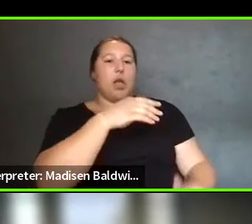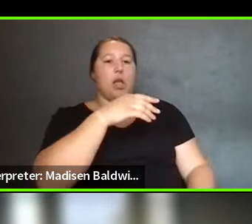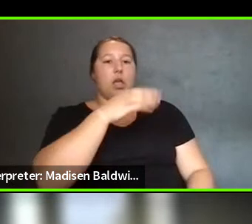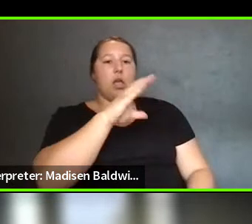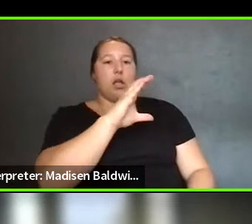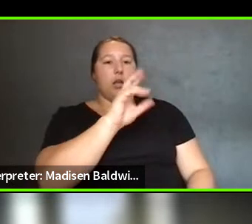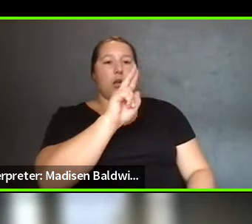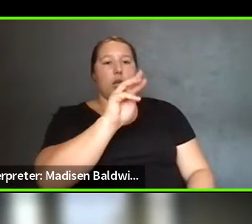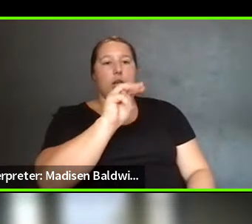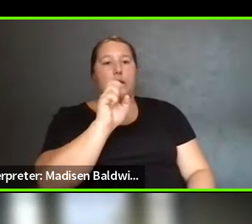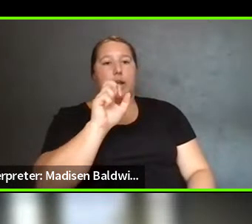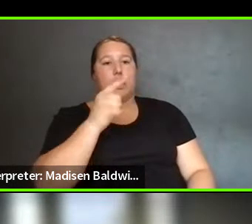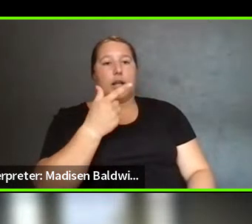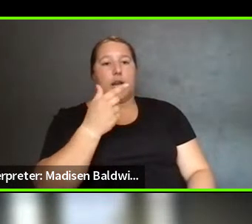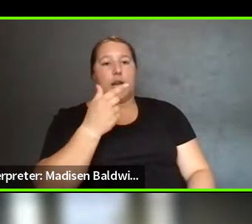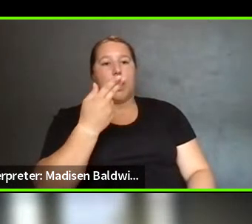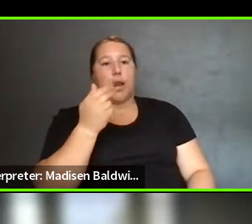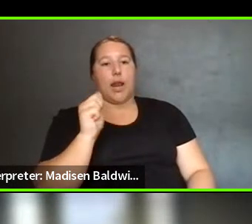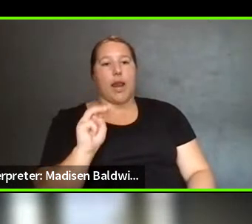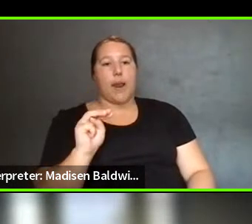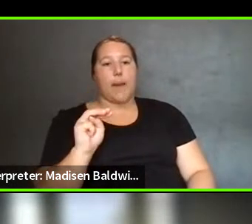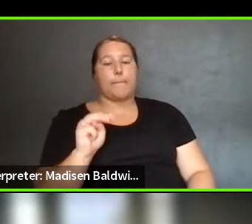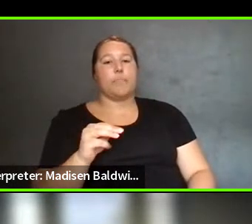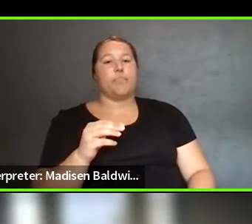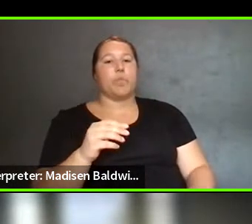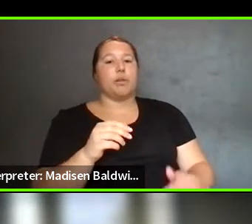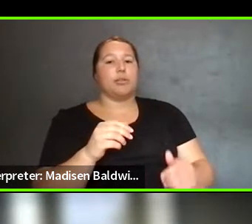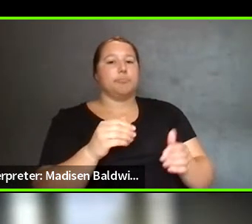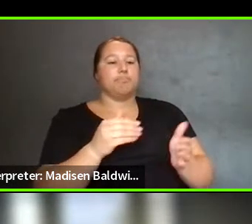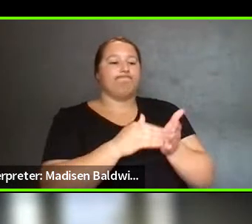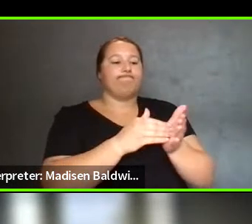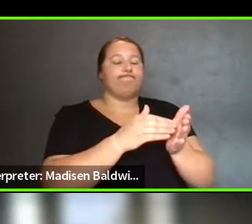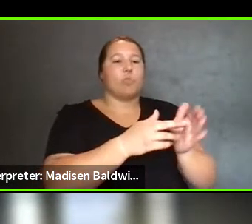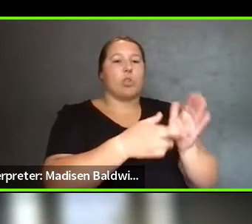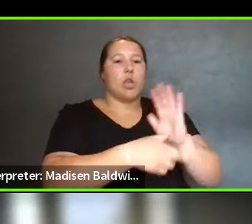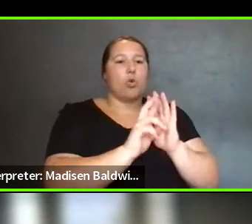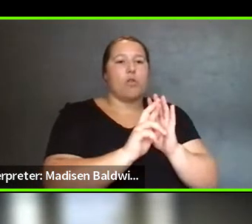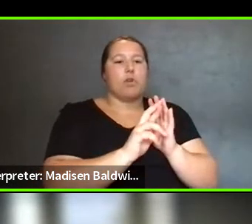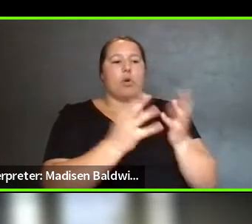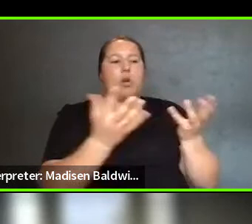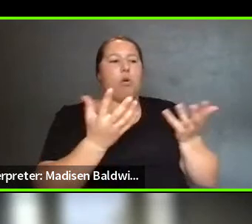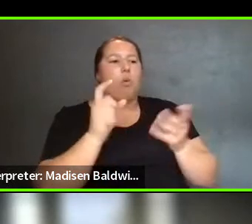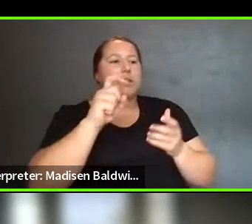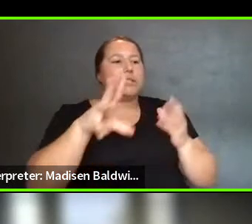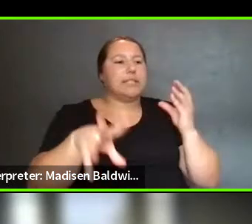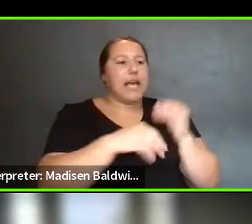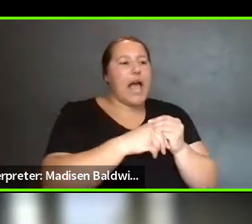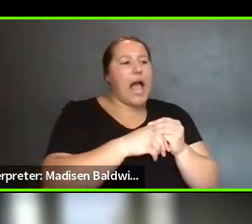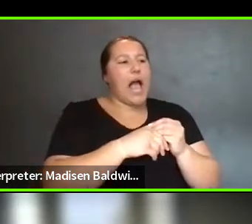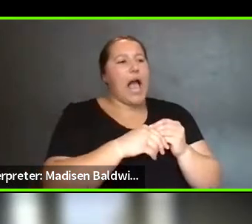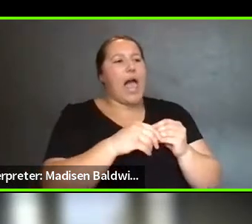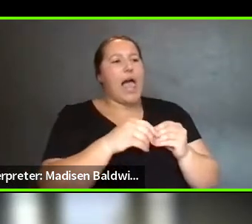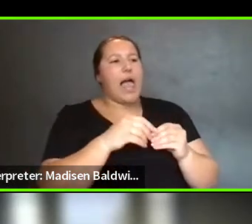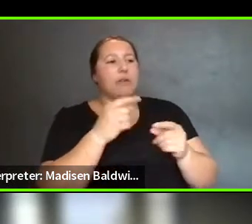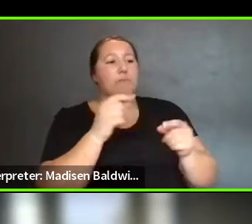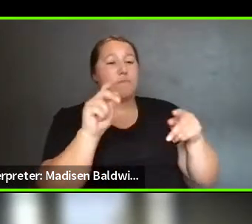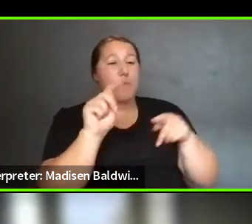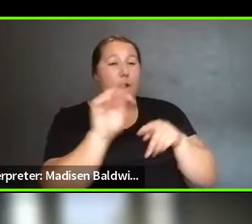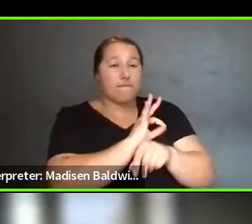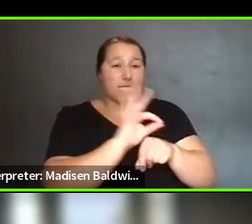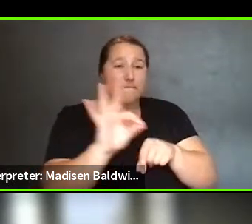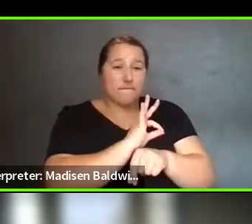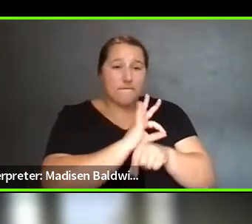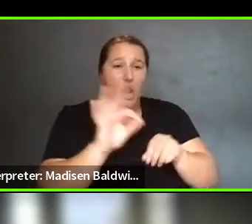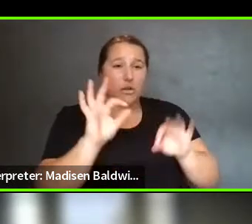are constantly reviewing what we need to add. Are we making sure that they are working? And so all of